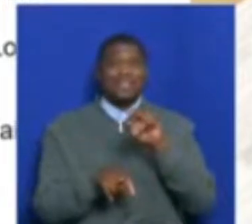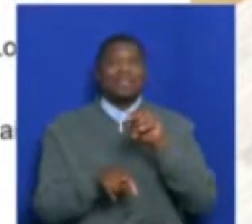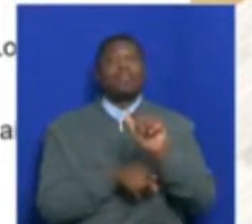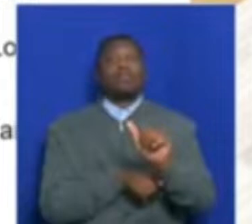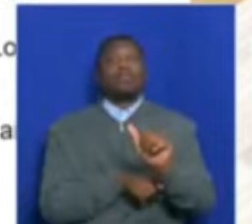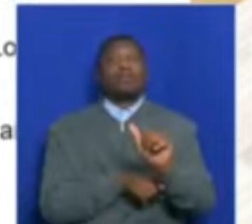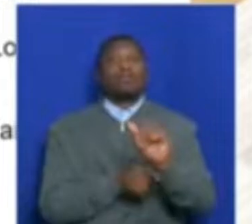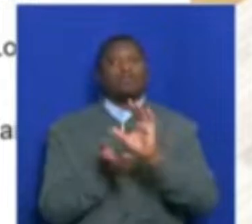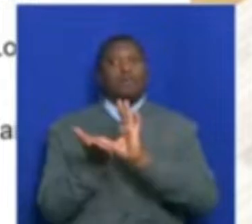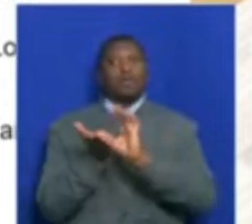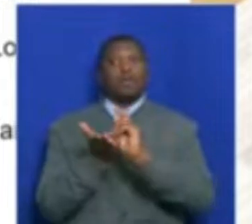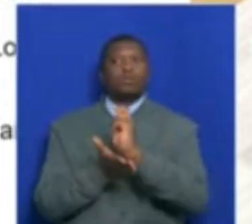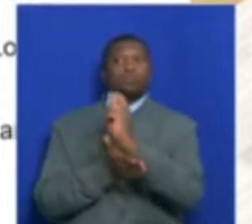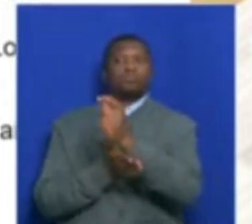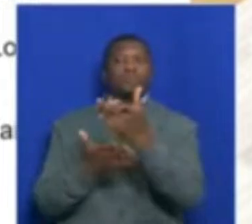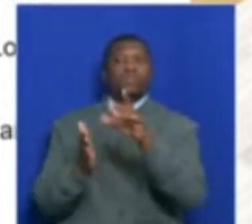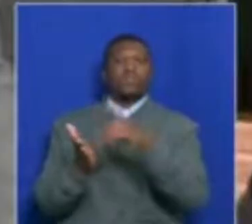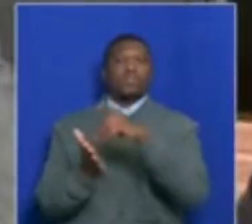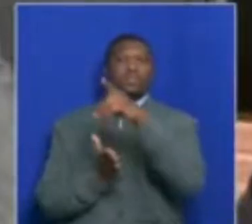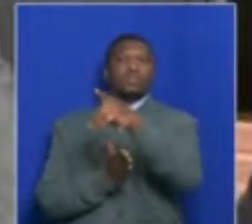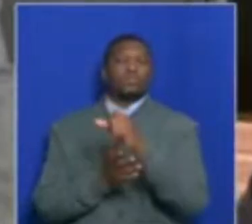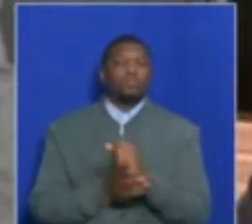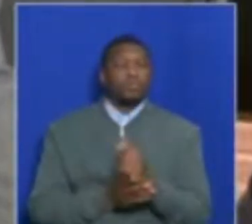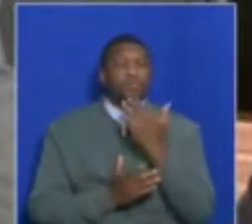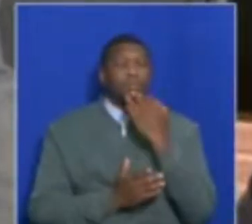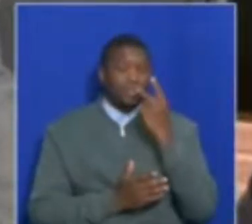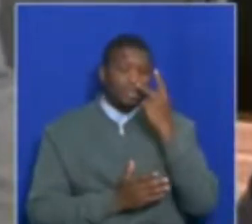page 1434?